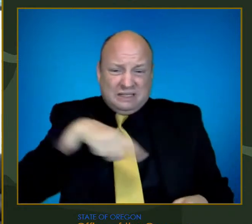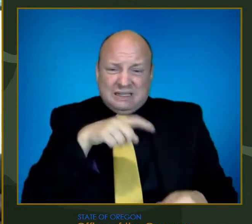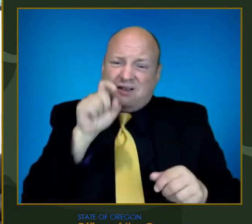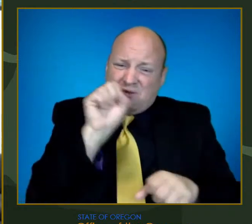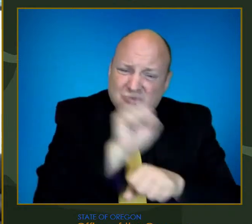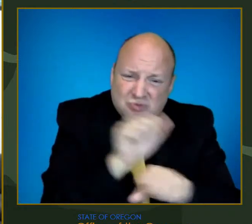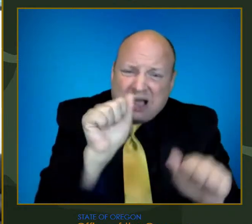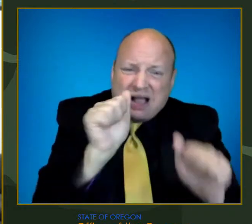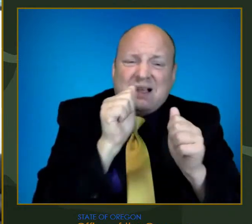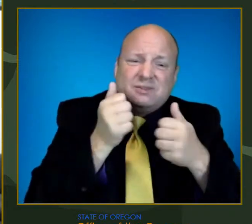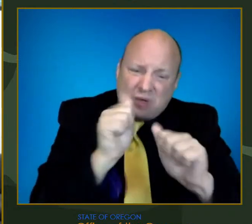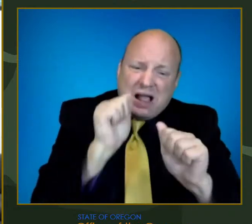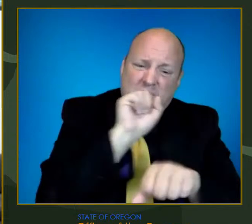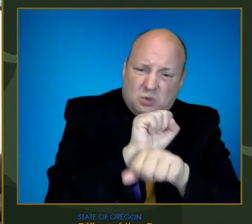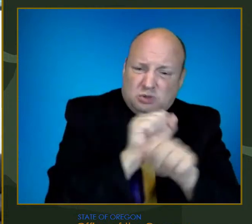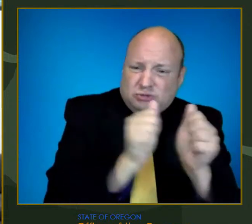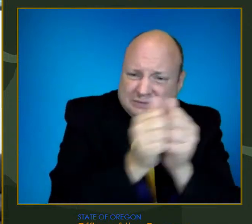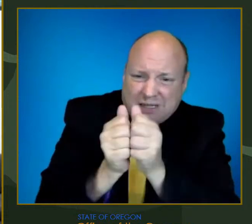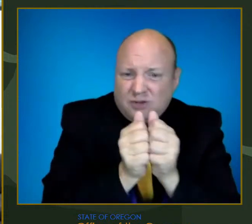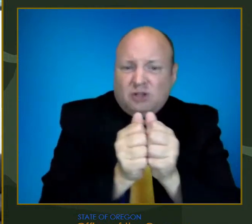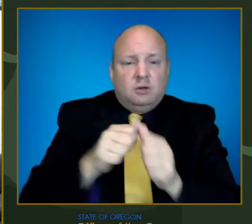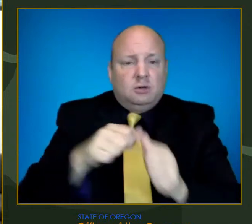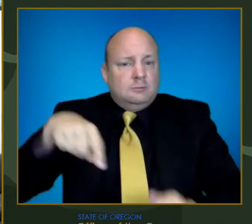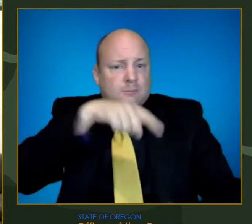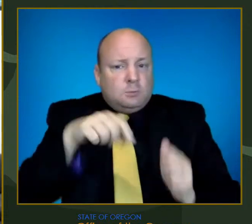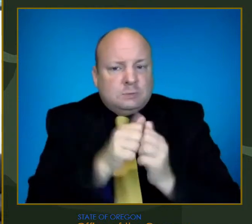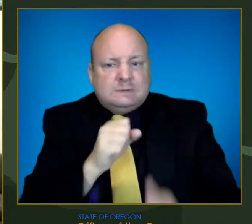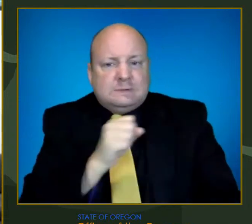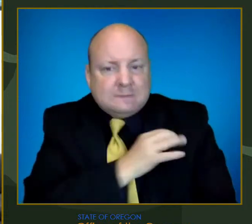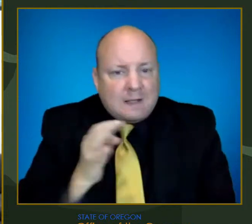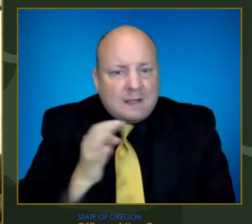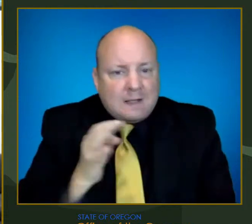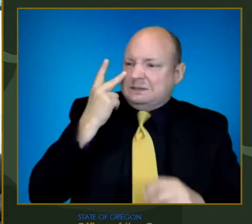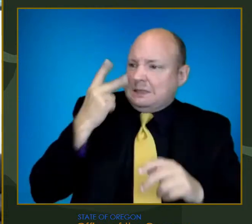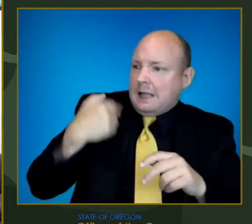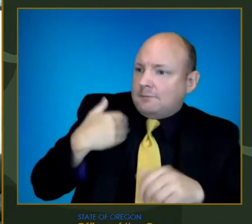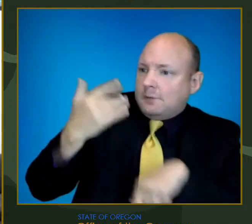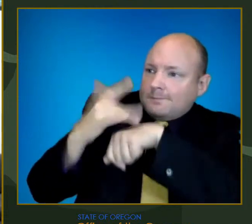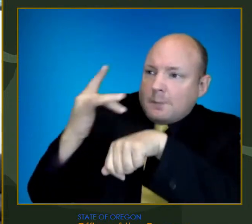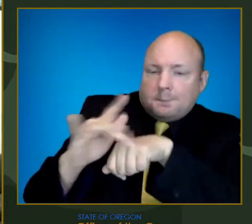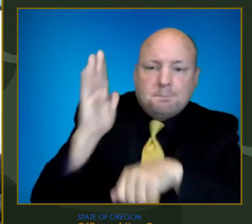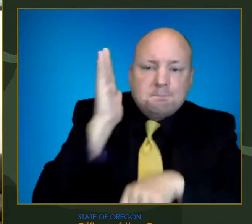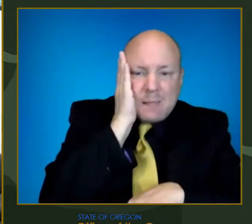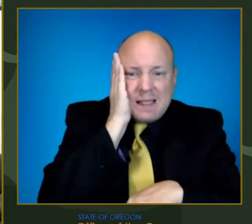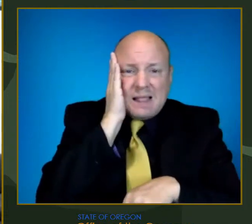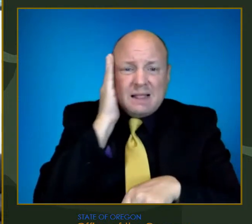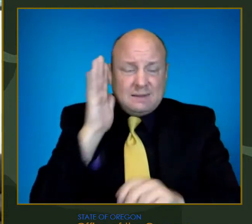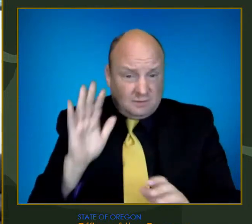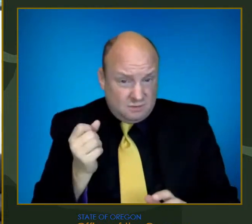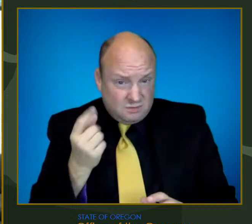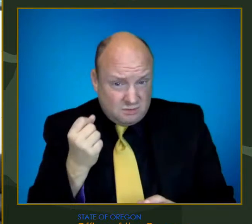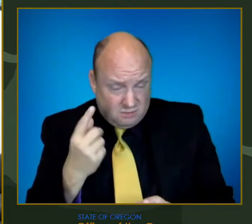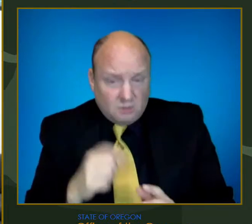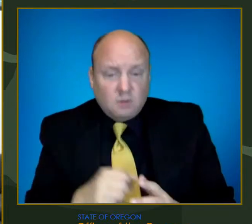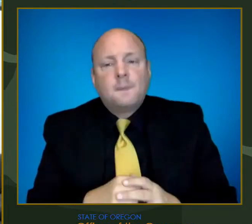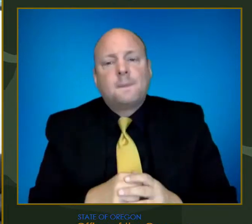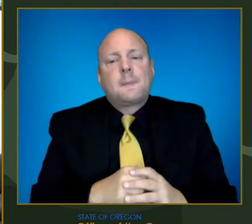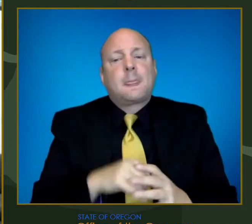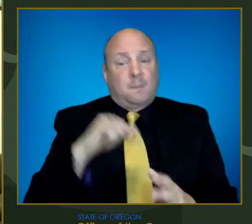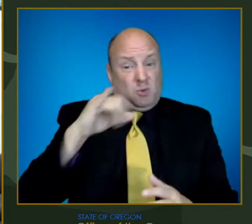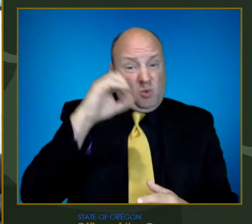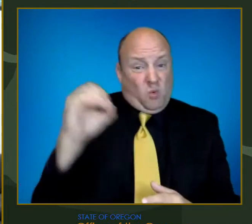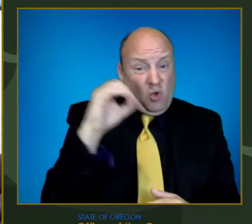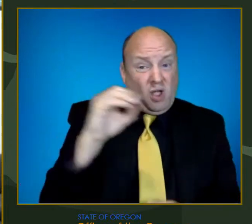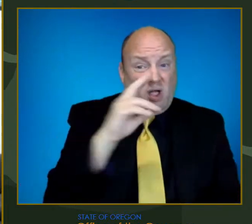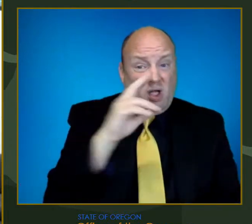and beds open. But here's what we all need to face. Oregon hospitals are not far from reaching the point